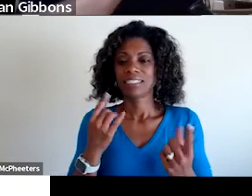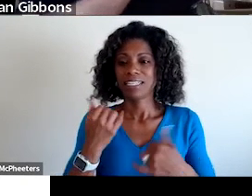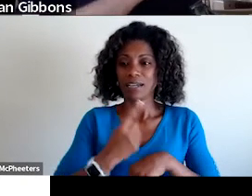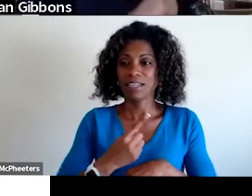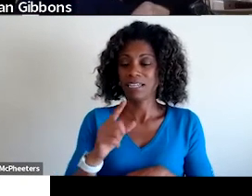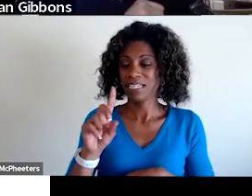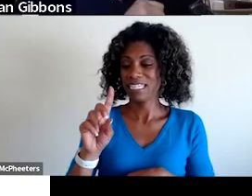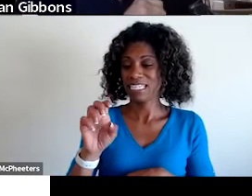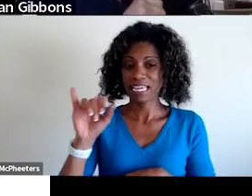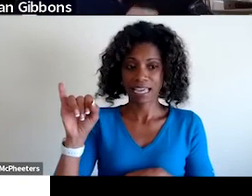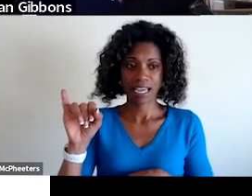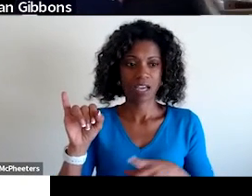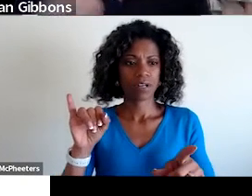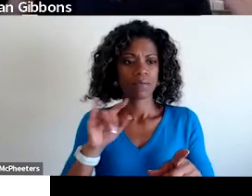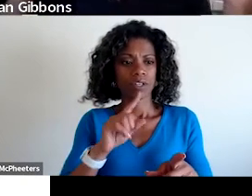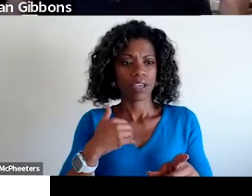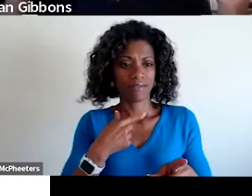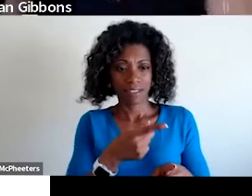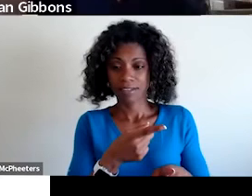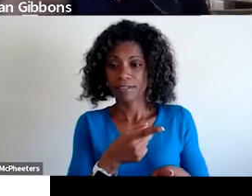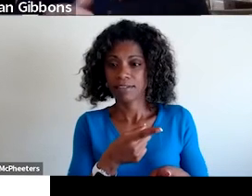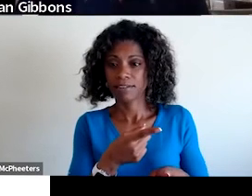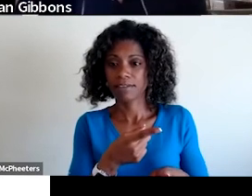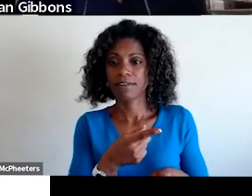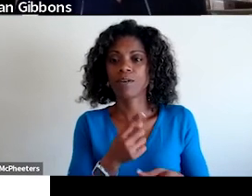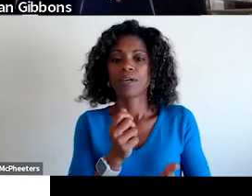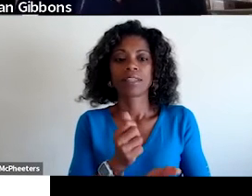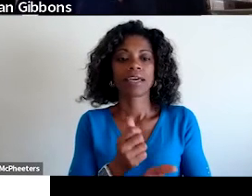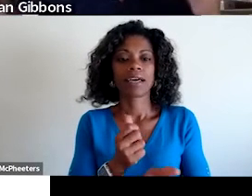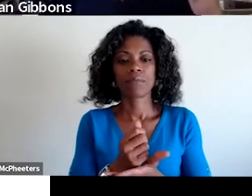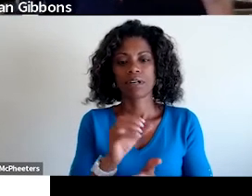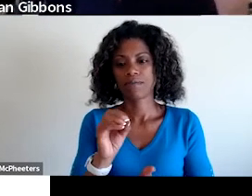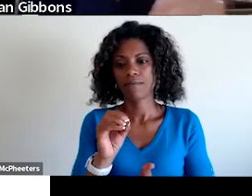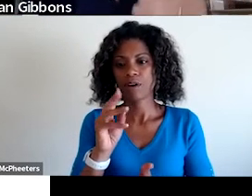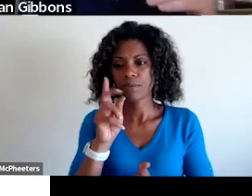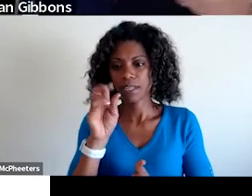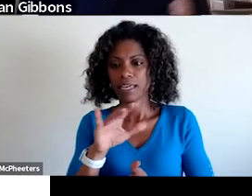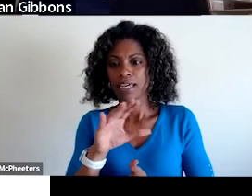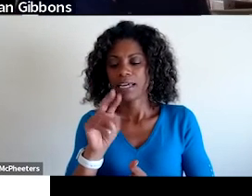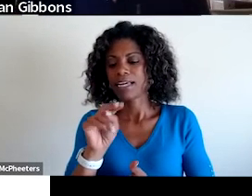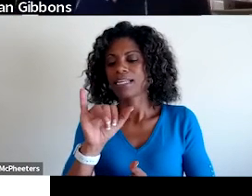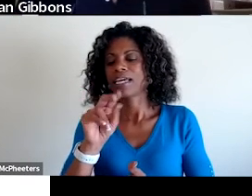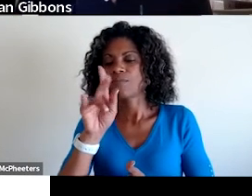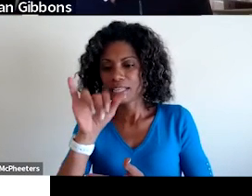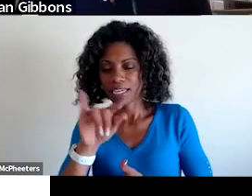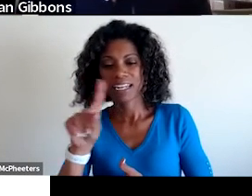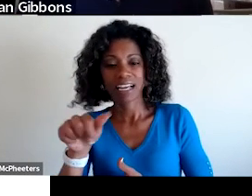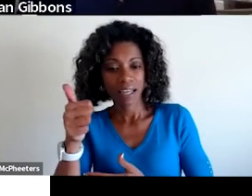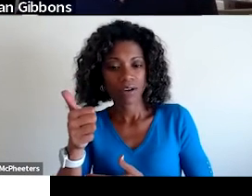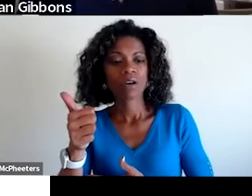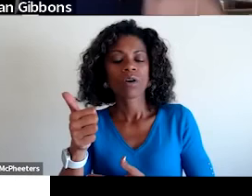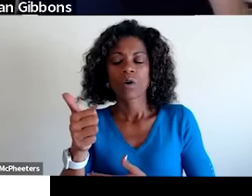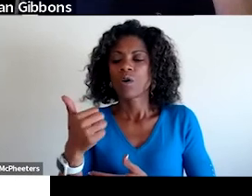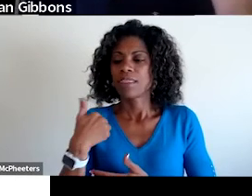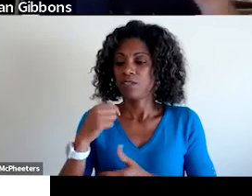want to make sure you all knew about this resource that we have, which is something that we, with the help of Niiobli and Samia and a number of other really talented, good folks in the network's DEI